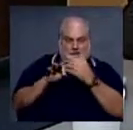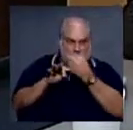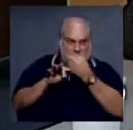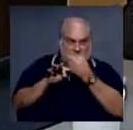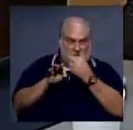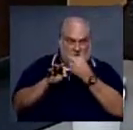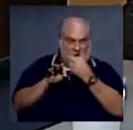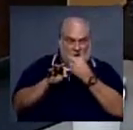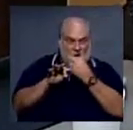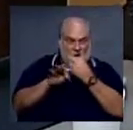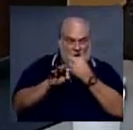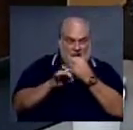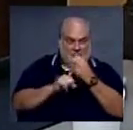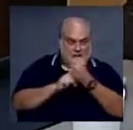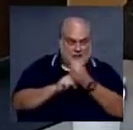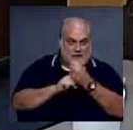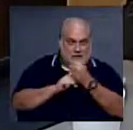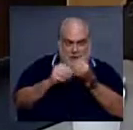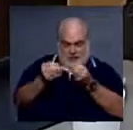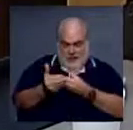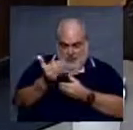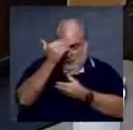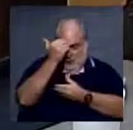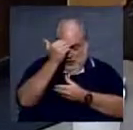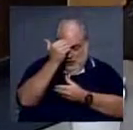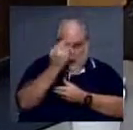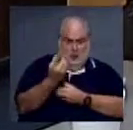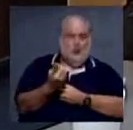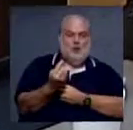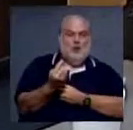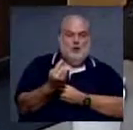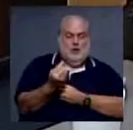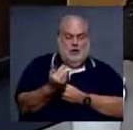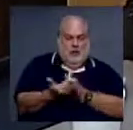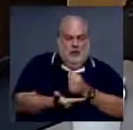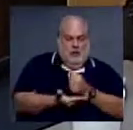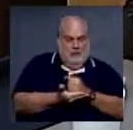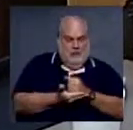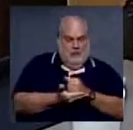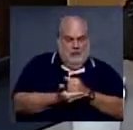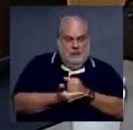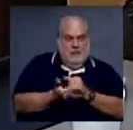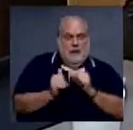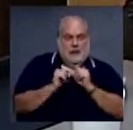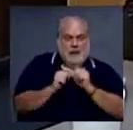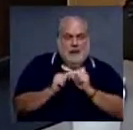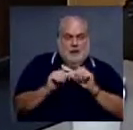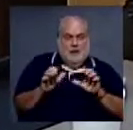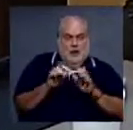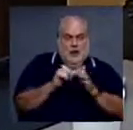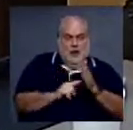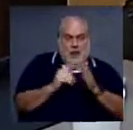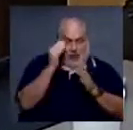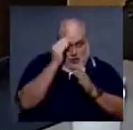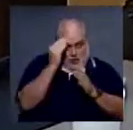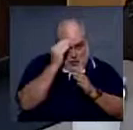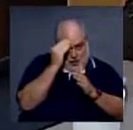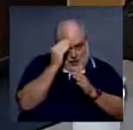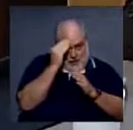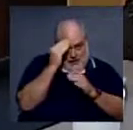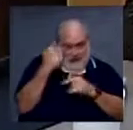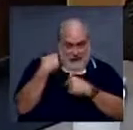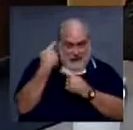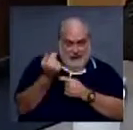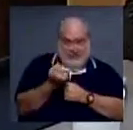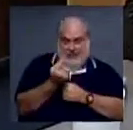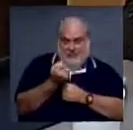I am with you 100%. You let me know whatever you need me to do, I will do it, but I'm going to keep doing what I've been doing for the last